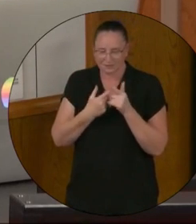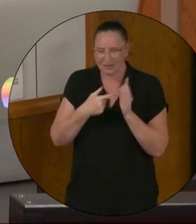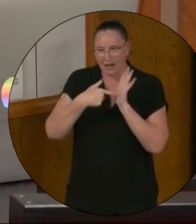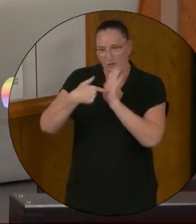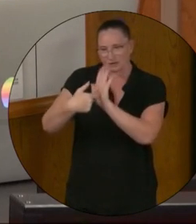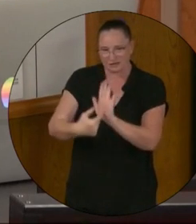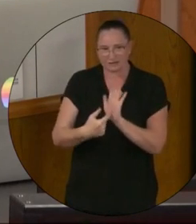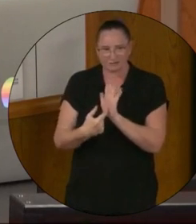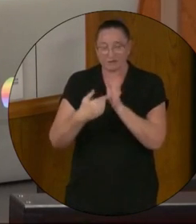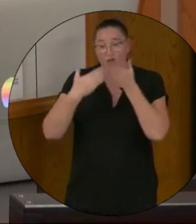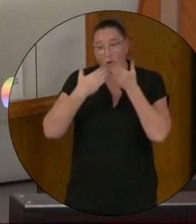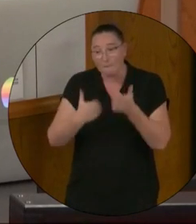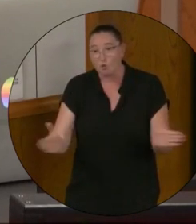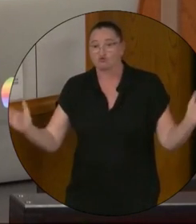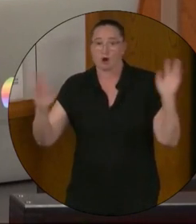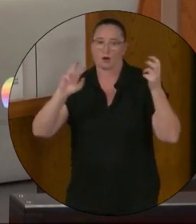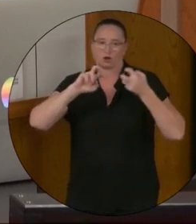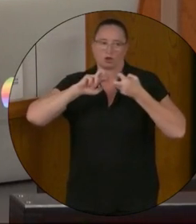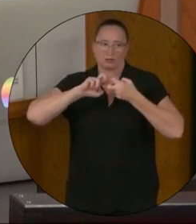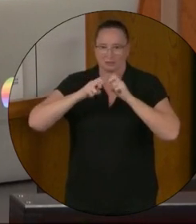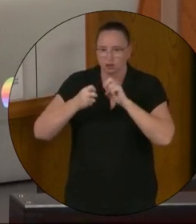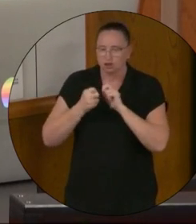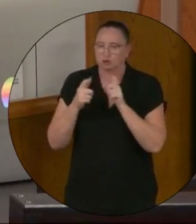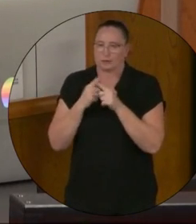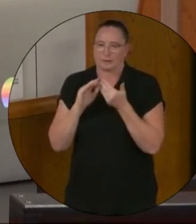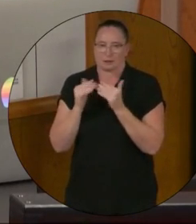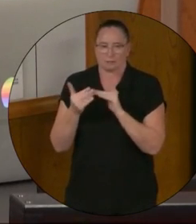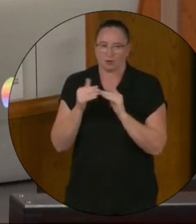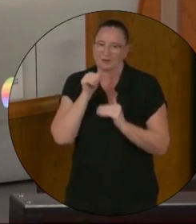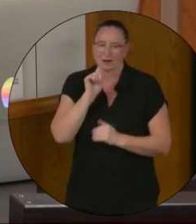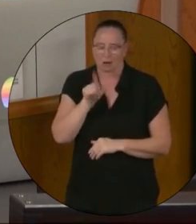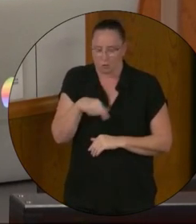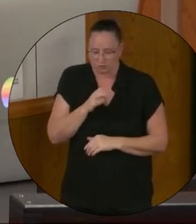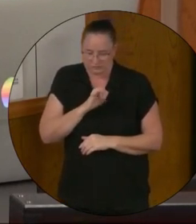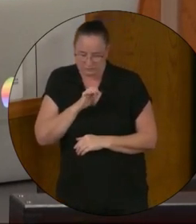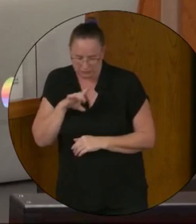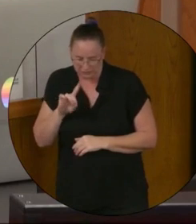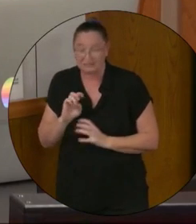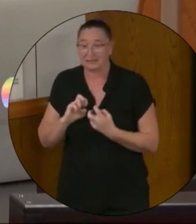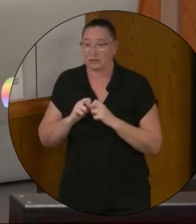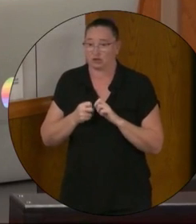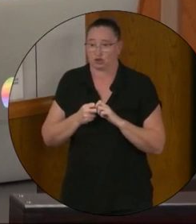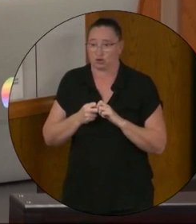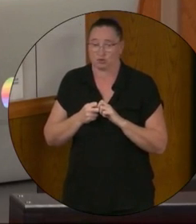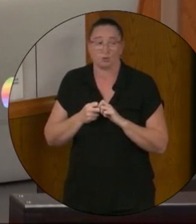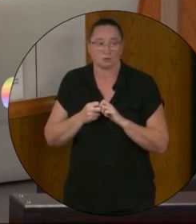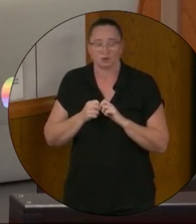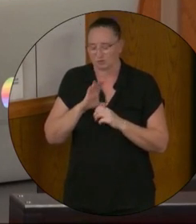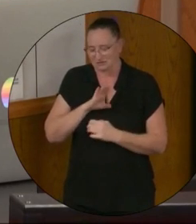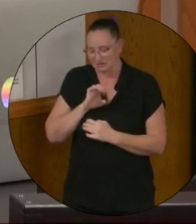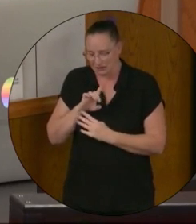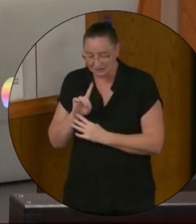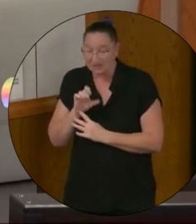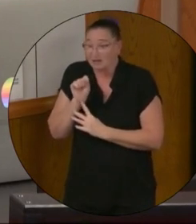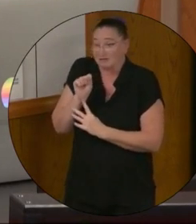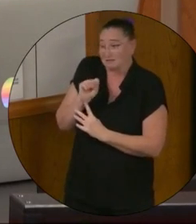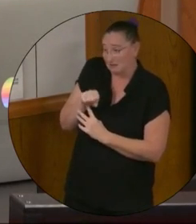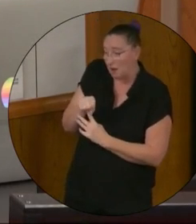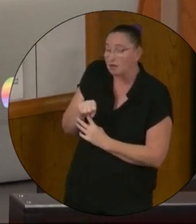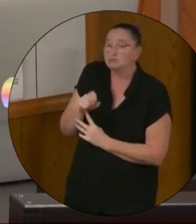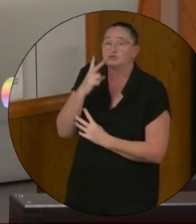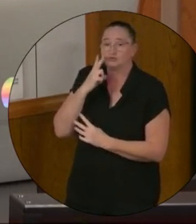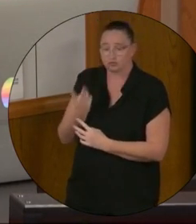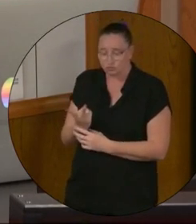of the broader issue within the community versus just a CCSD issue. So CCSD, yes, we should definitely look